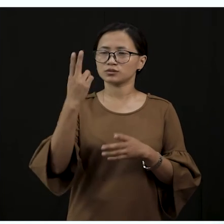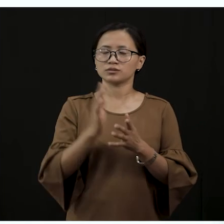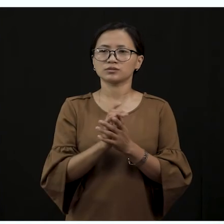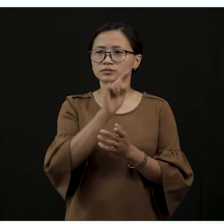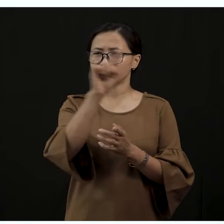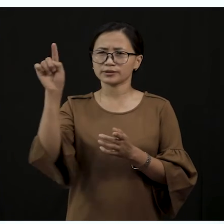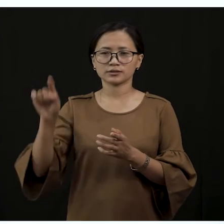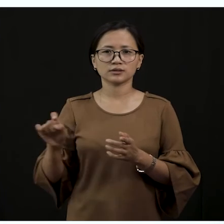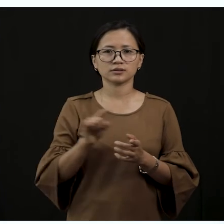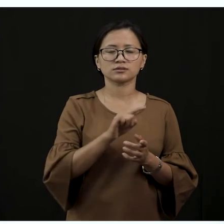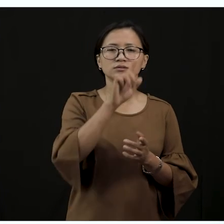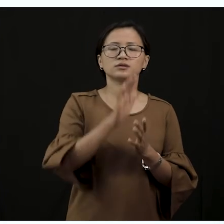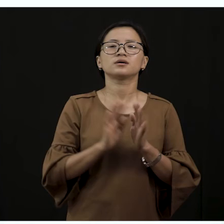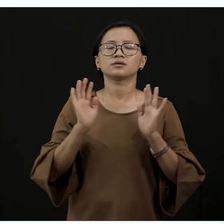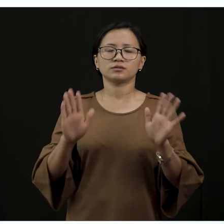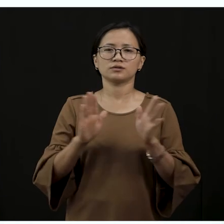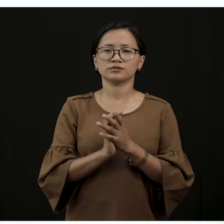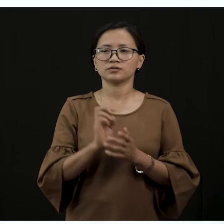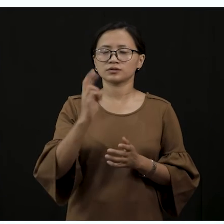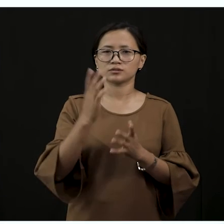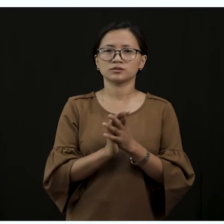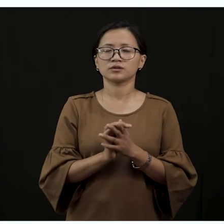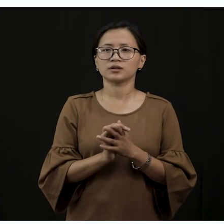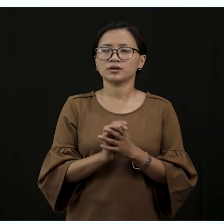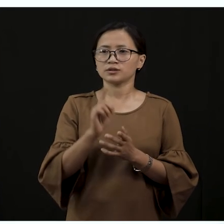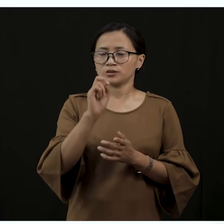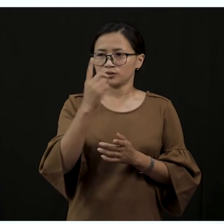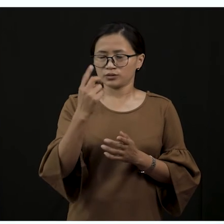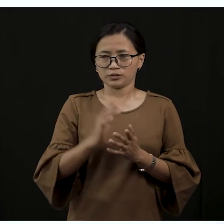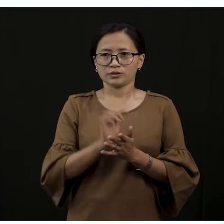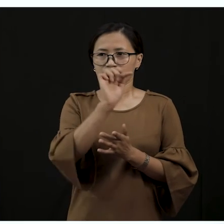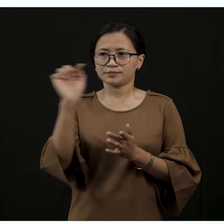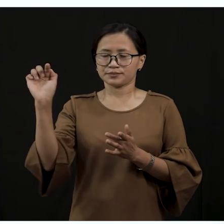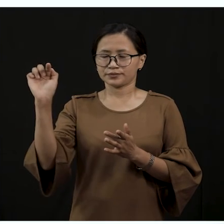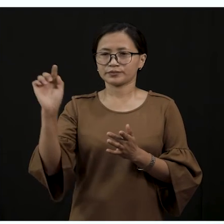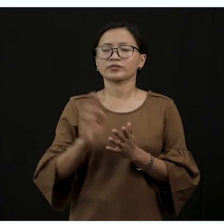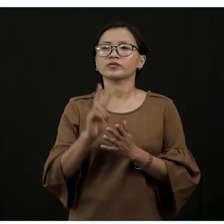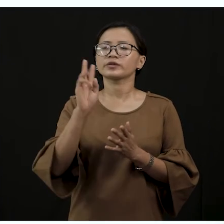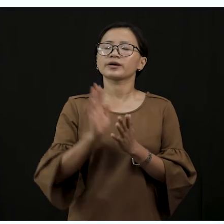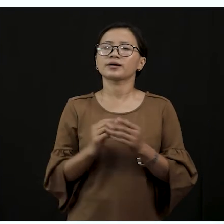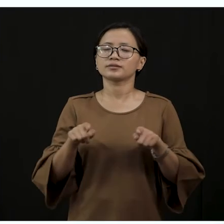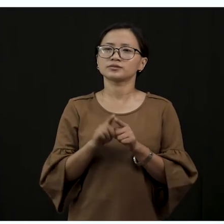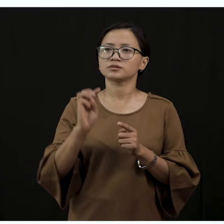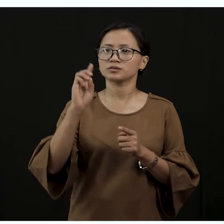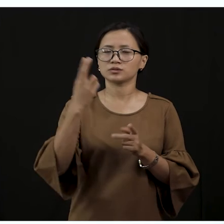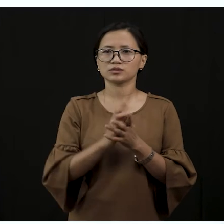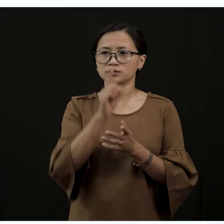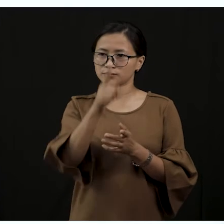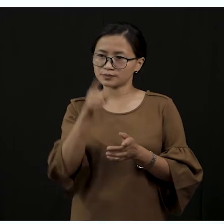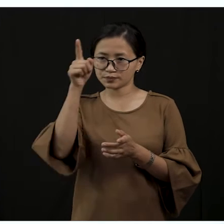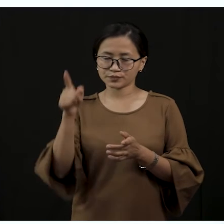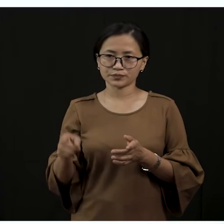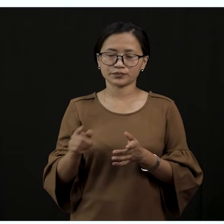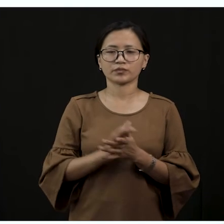is rectangle. It's also made up of 2 horizontal and 2 vertical line. This is triangle. This is made up of 1